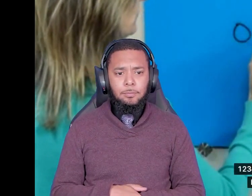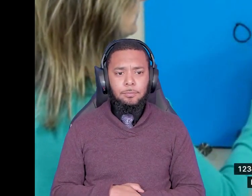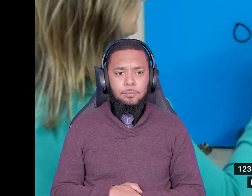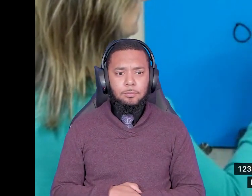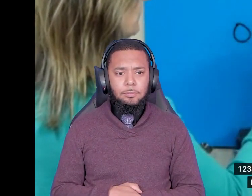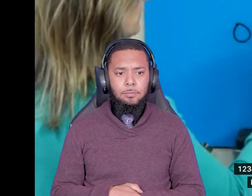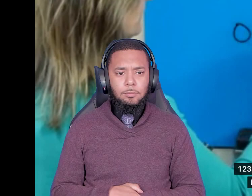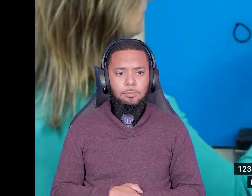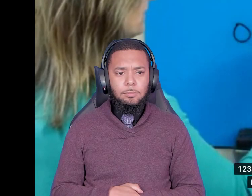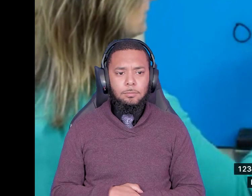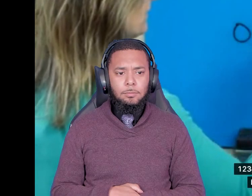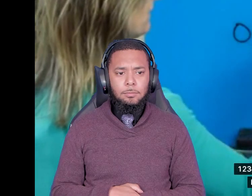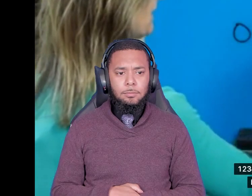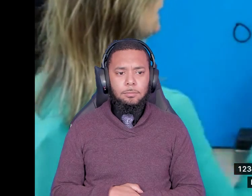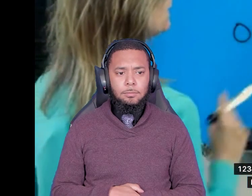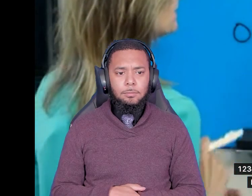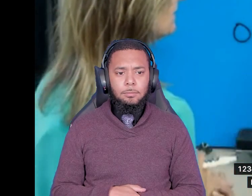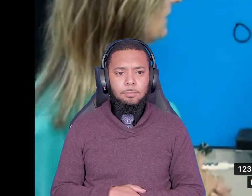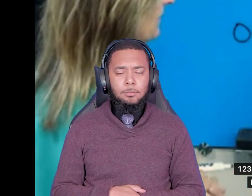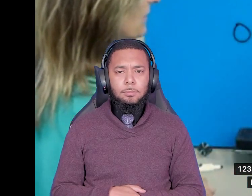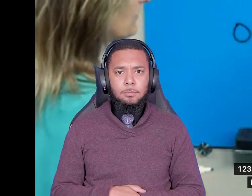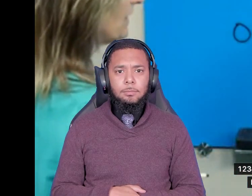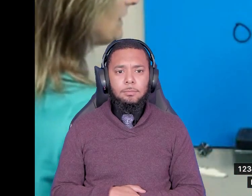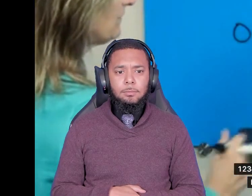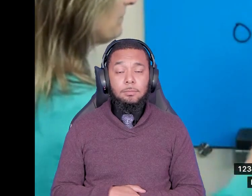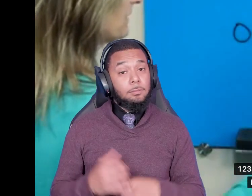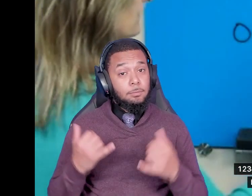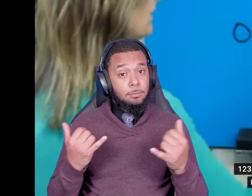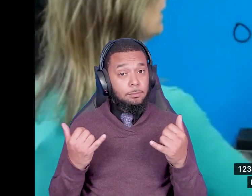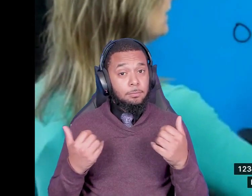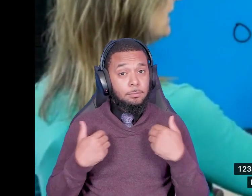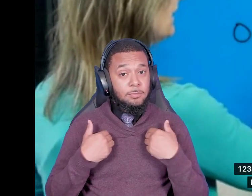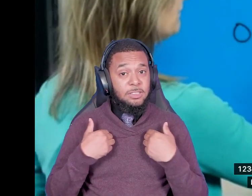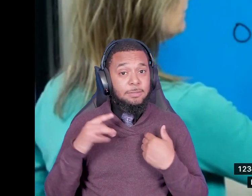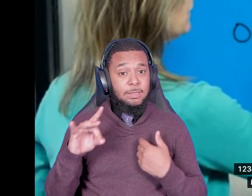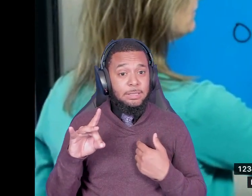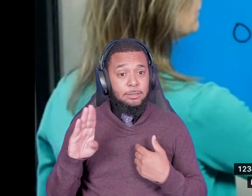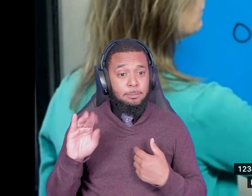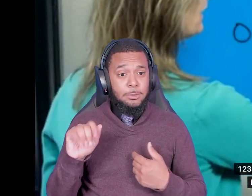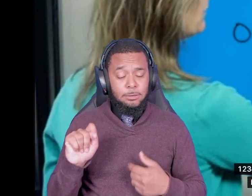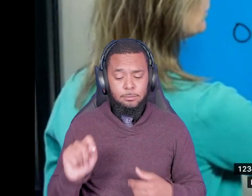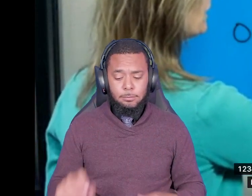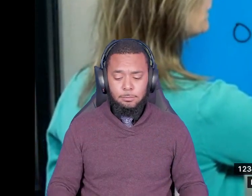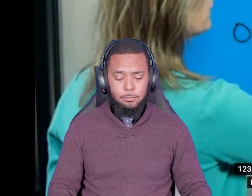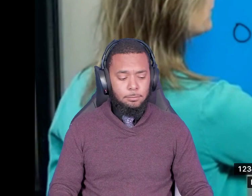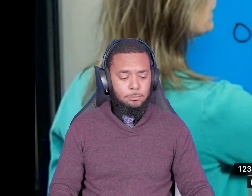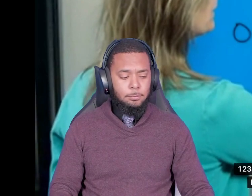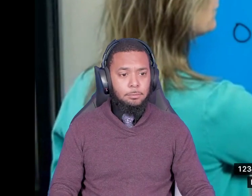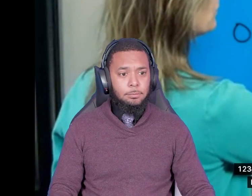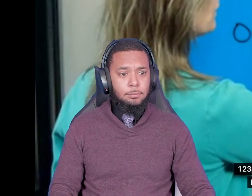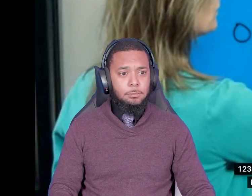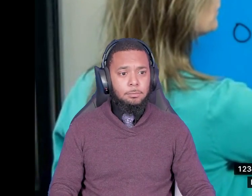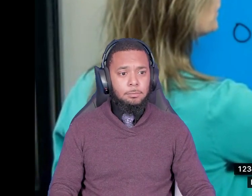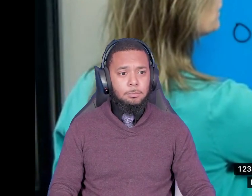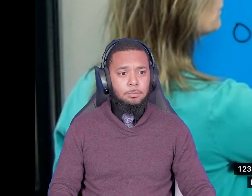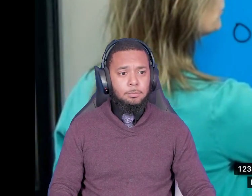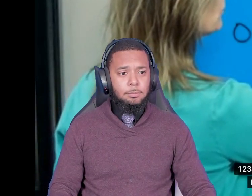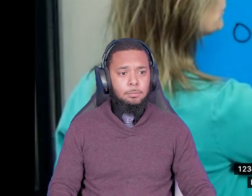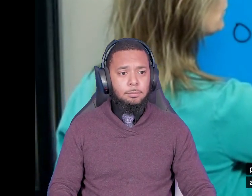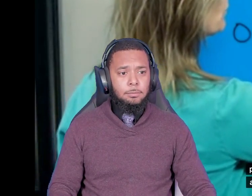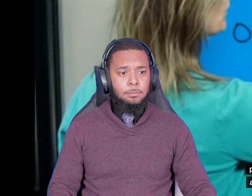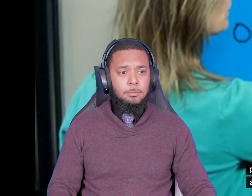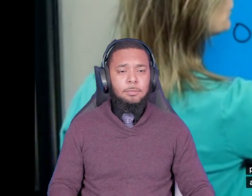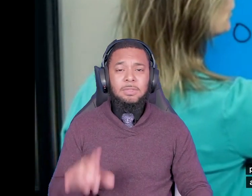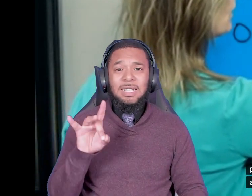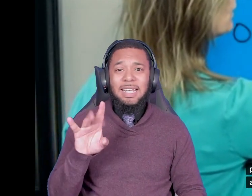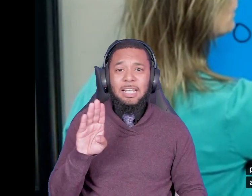1, 2, 3, 4, 5, 6, 7, 8. Now there's 8 bits. 8 bits, by the way, is what we